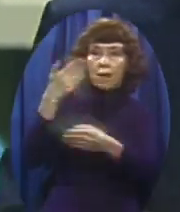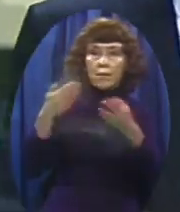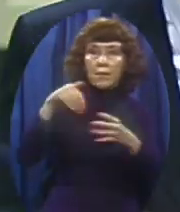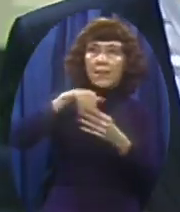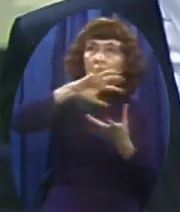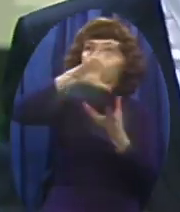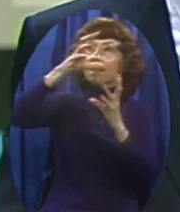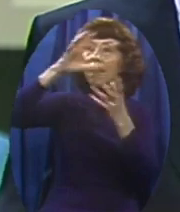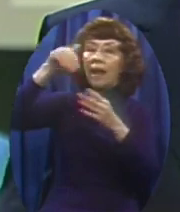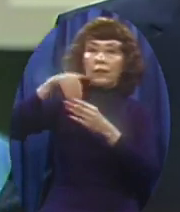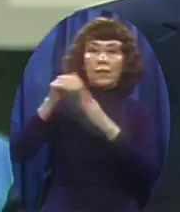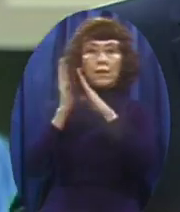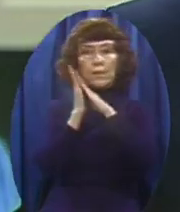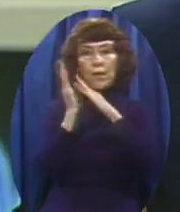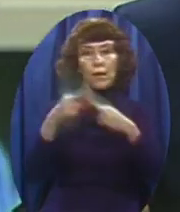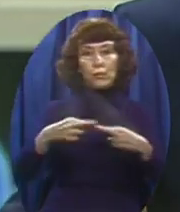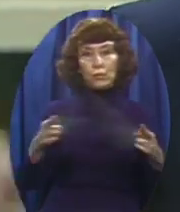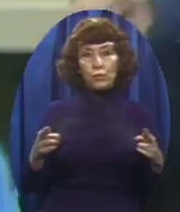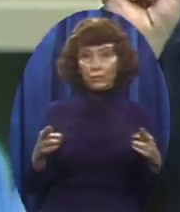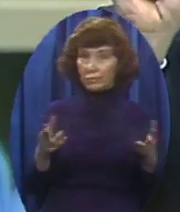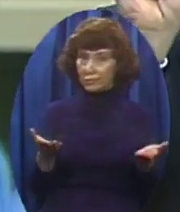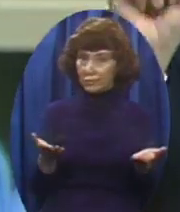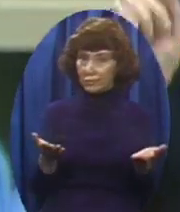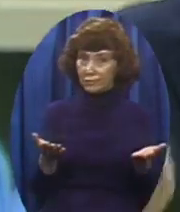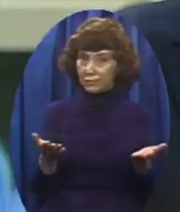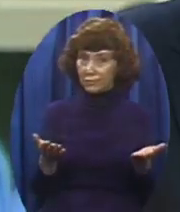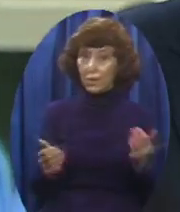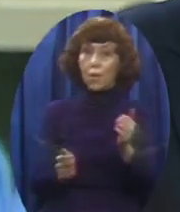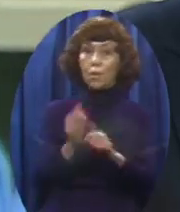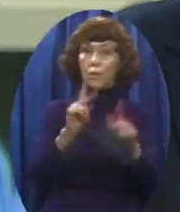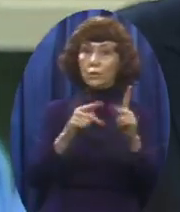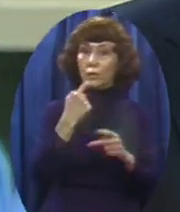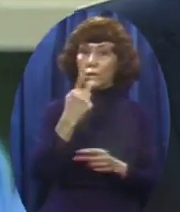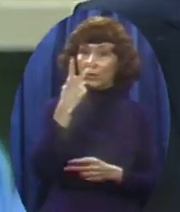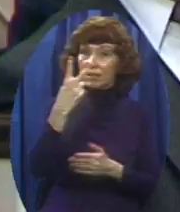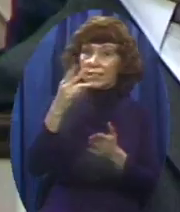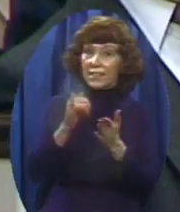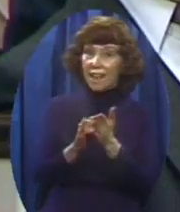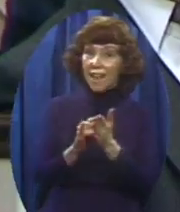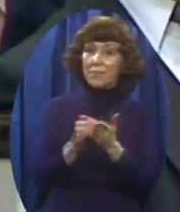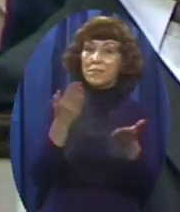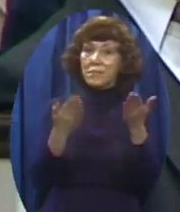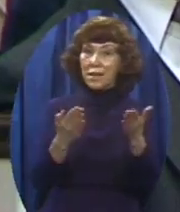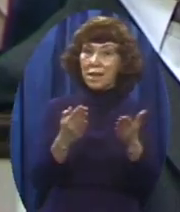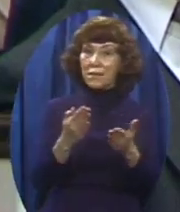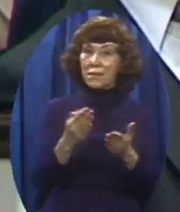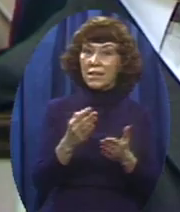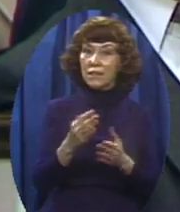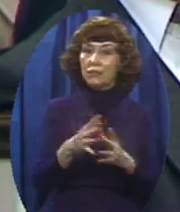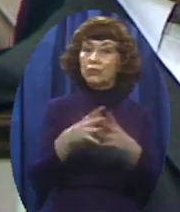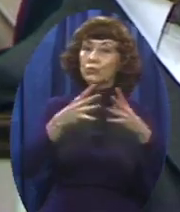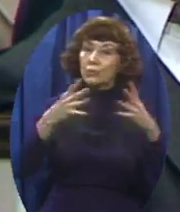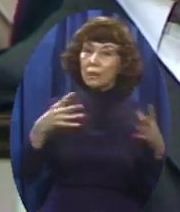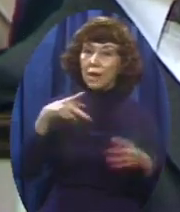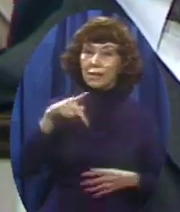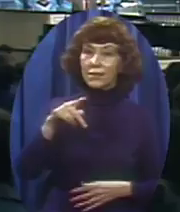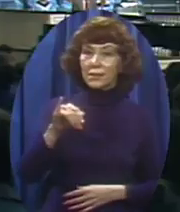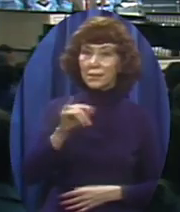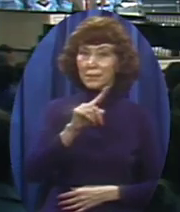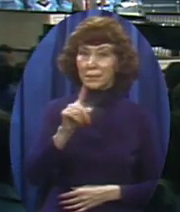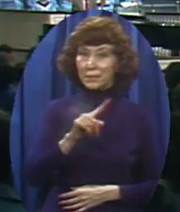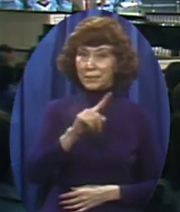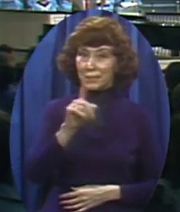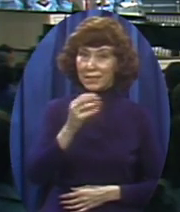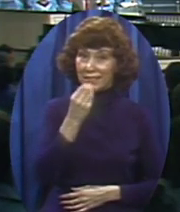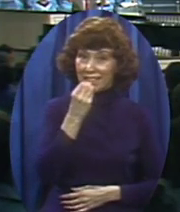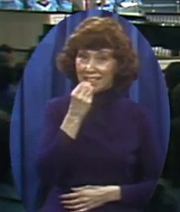cetera, I chalk up to too much pizza before bedtime. Now, I said most of that. I do not want to